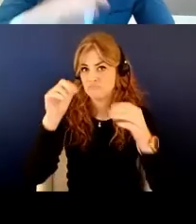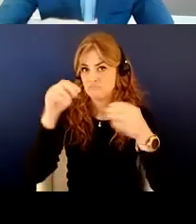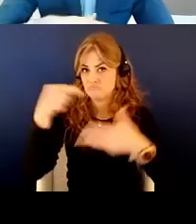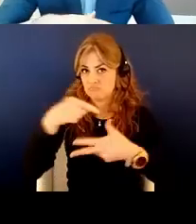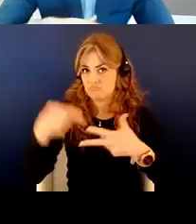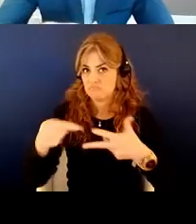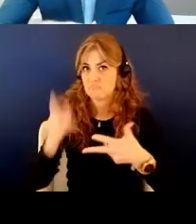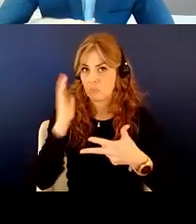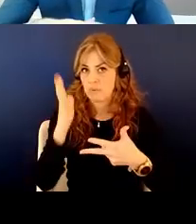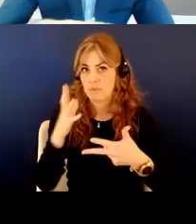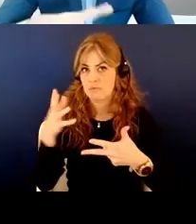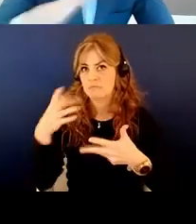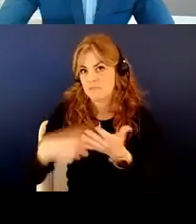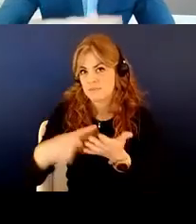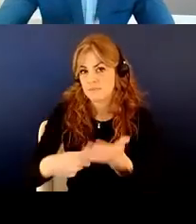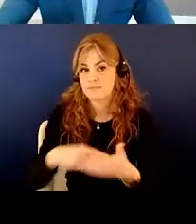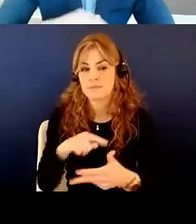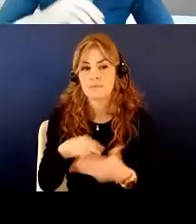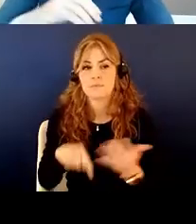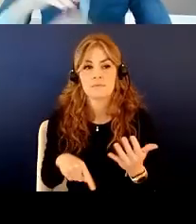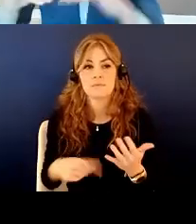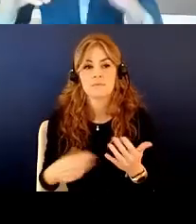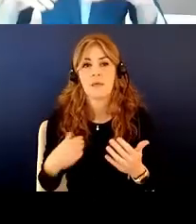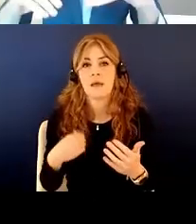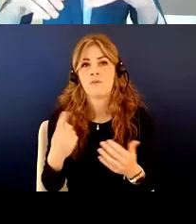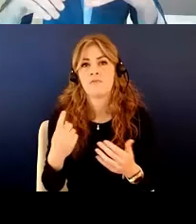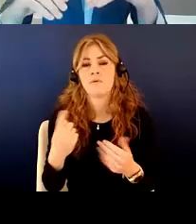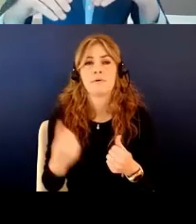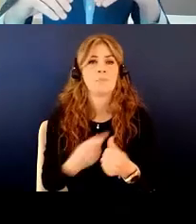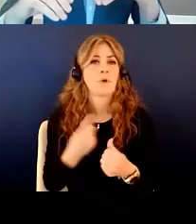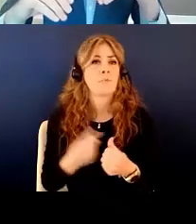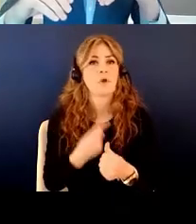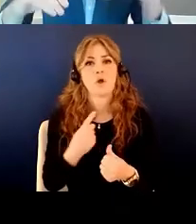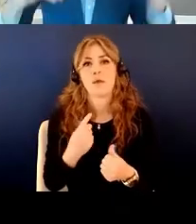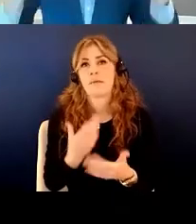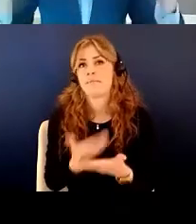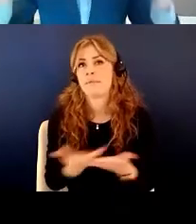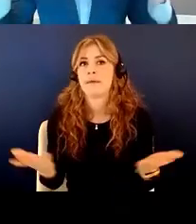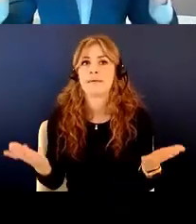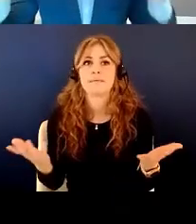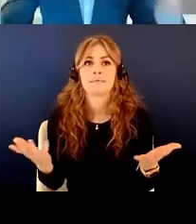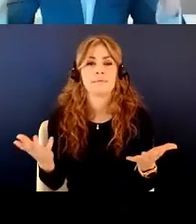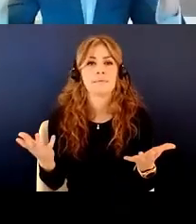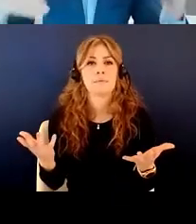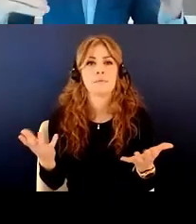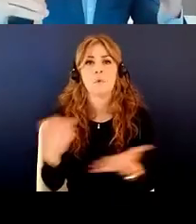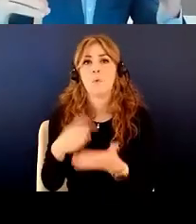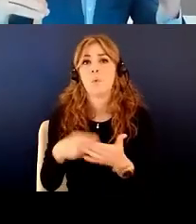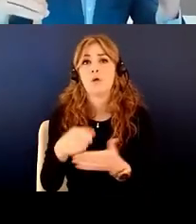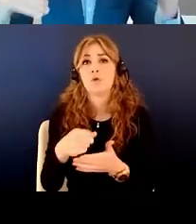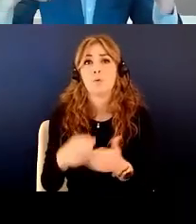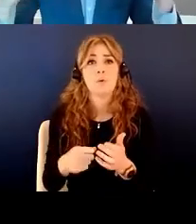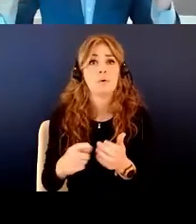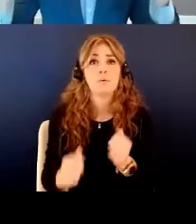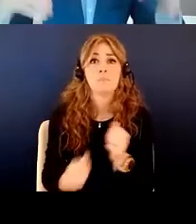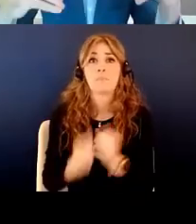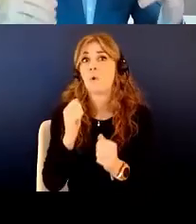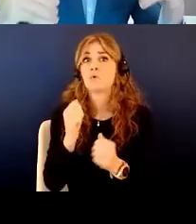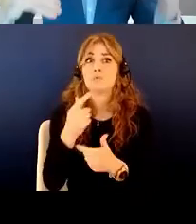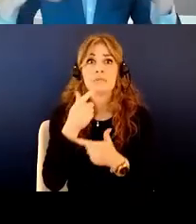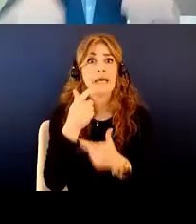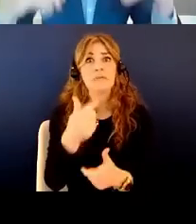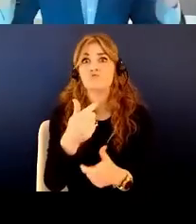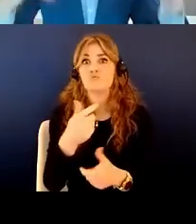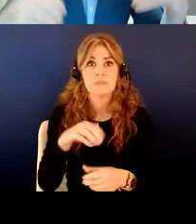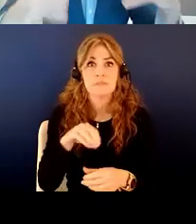we're going to focus on a couple of primary things. The sort of thing that you're most interested in as